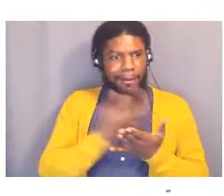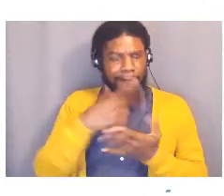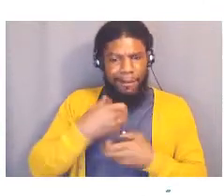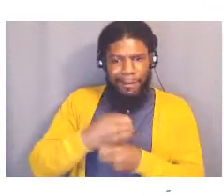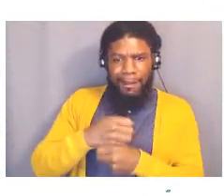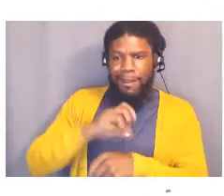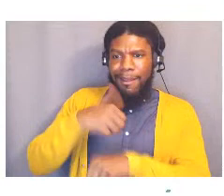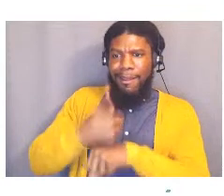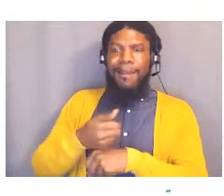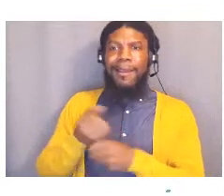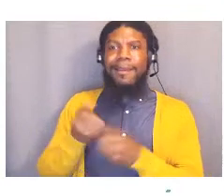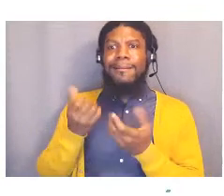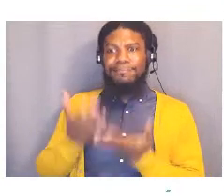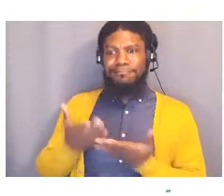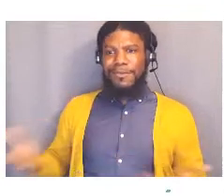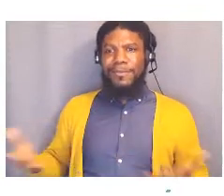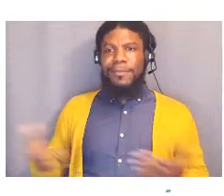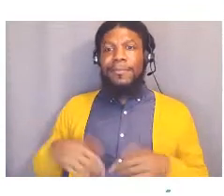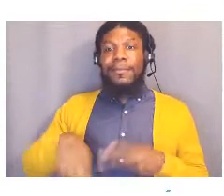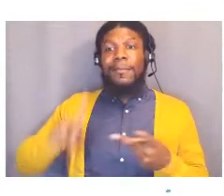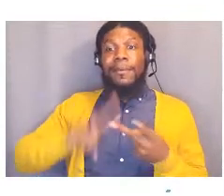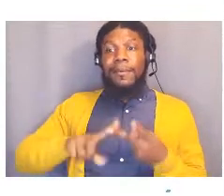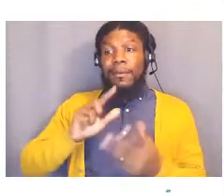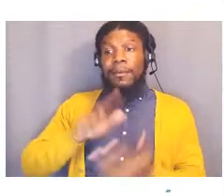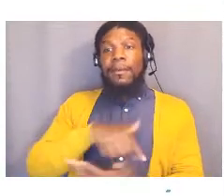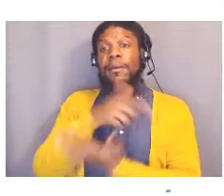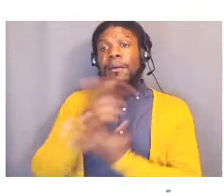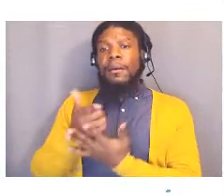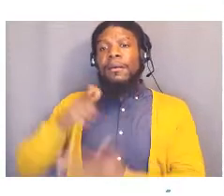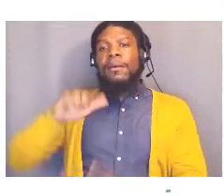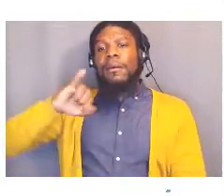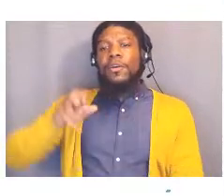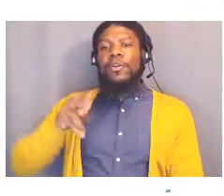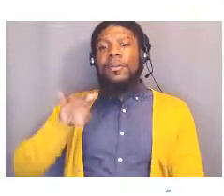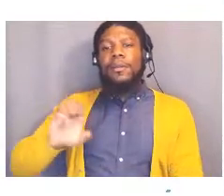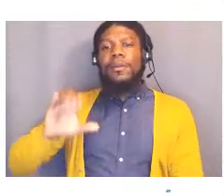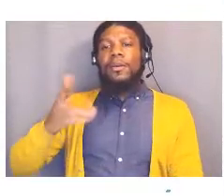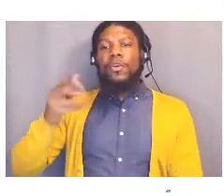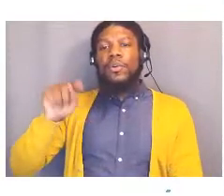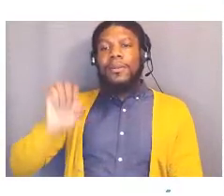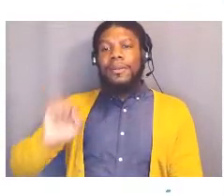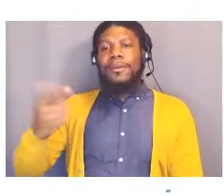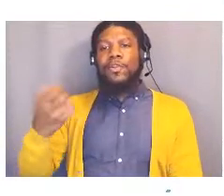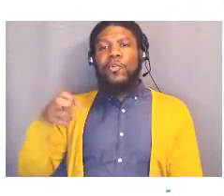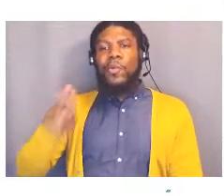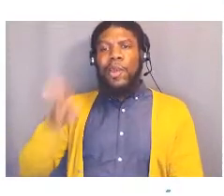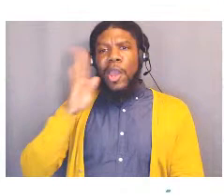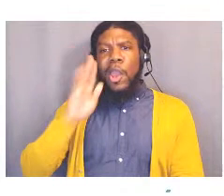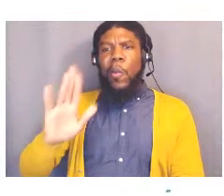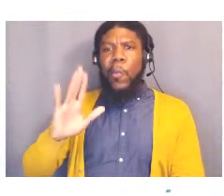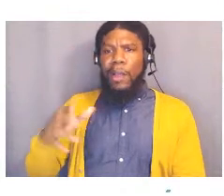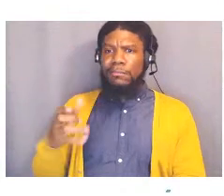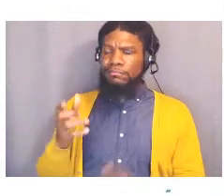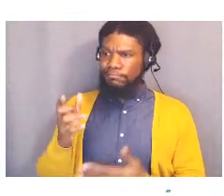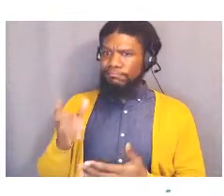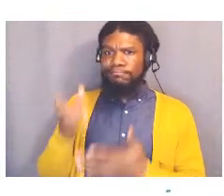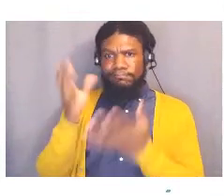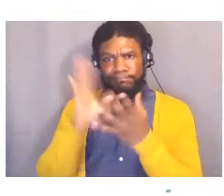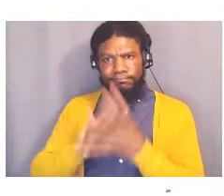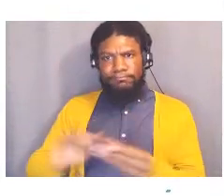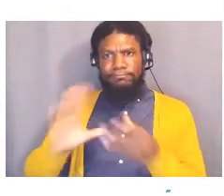Griot Janice Curtis Green will bring us a powerful presentation of Harriet